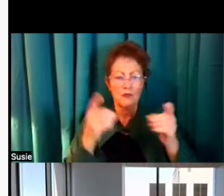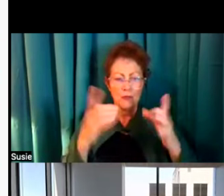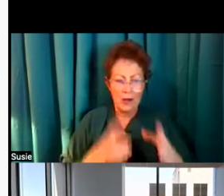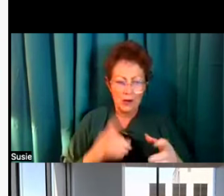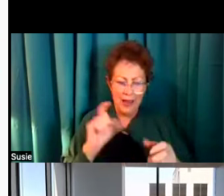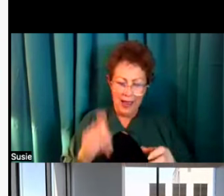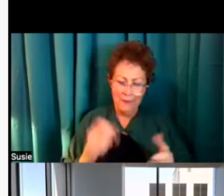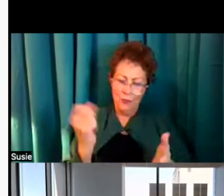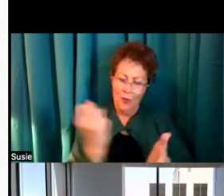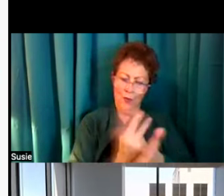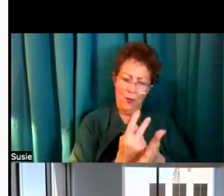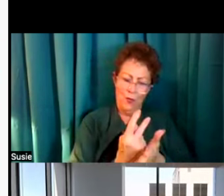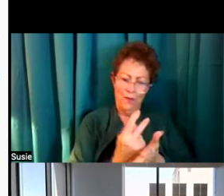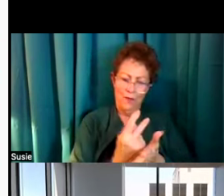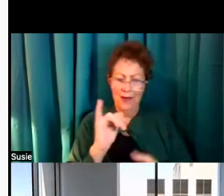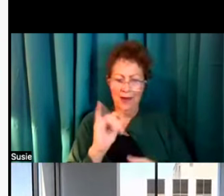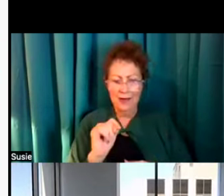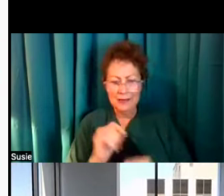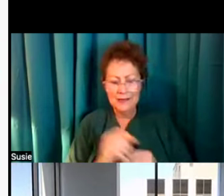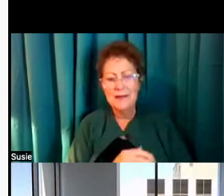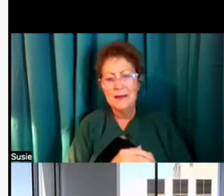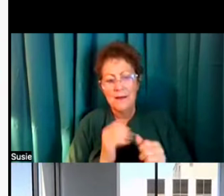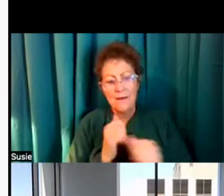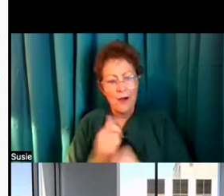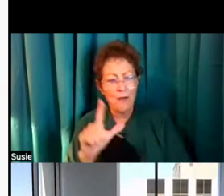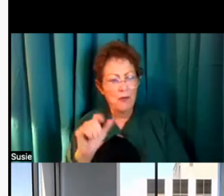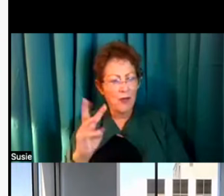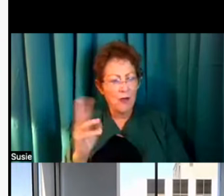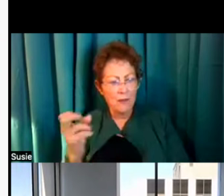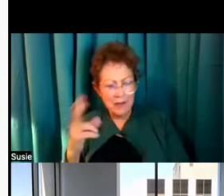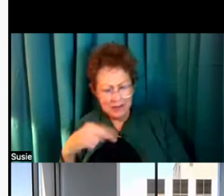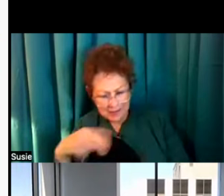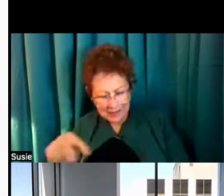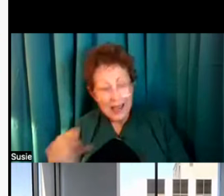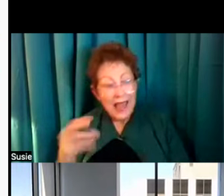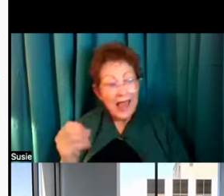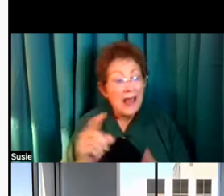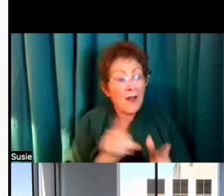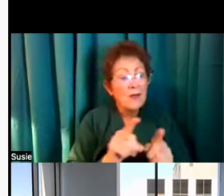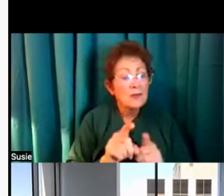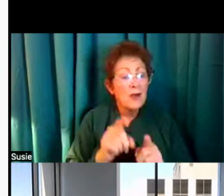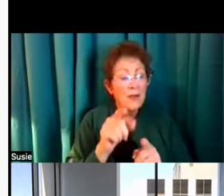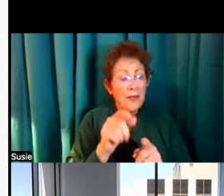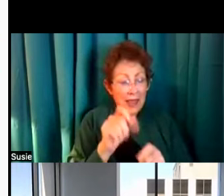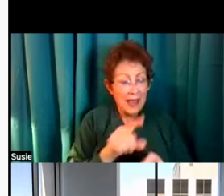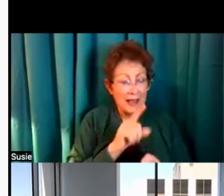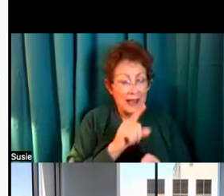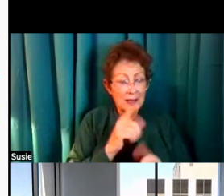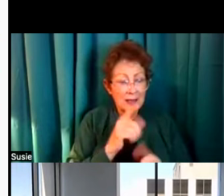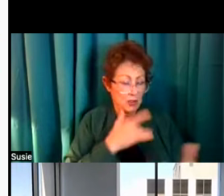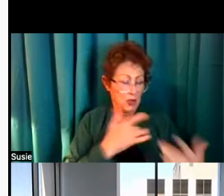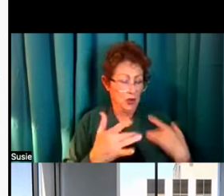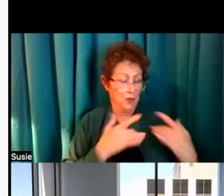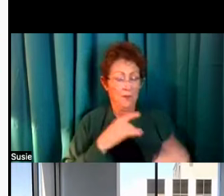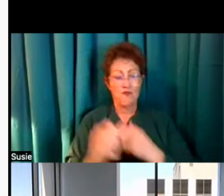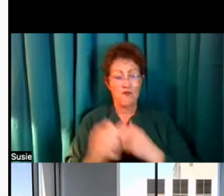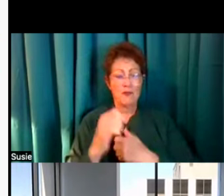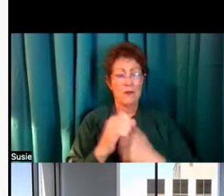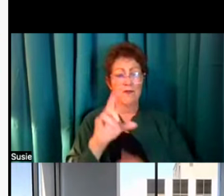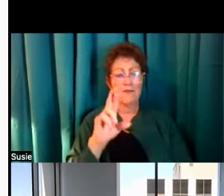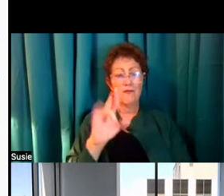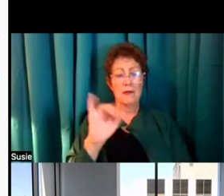approve the benefit reports in the statutes. You may see many people aren't doing that, and that can be a concern from a risk perspective because it could